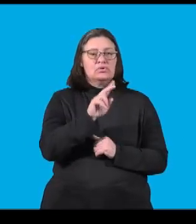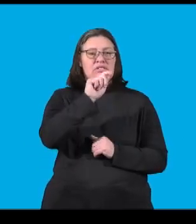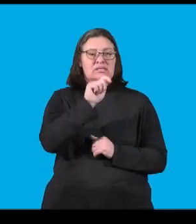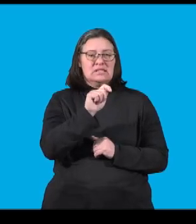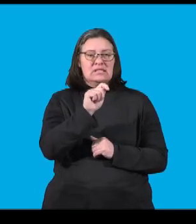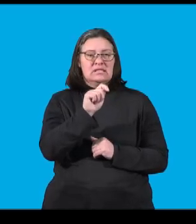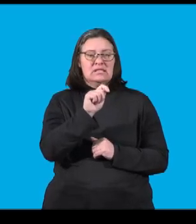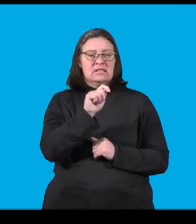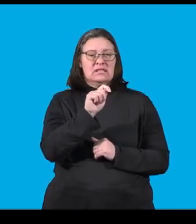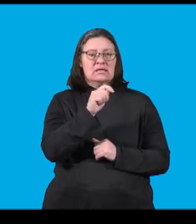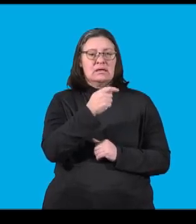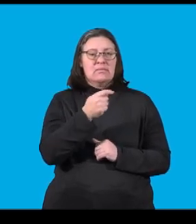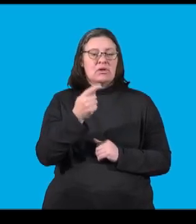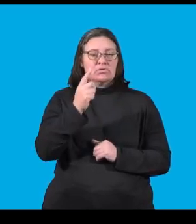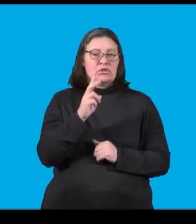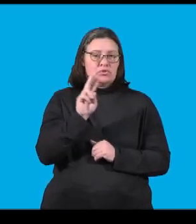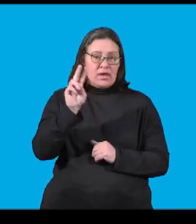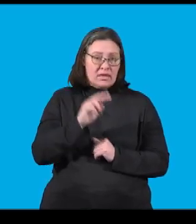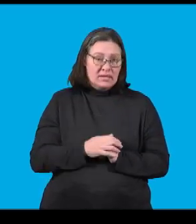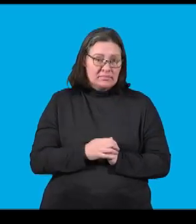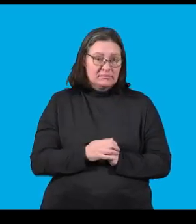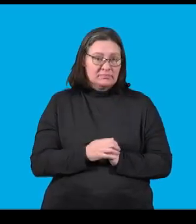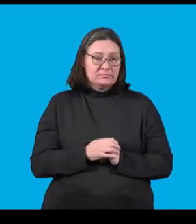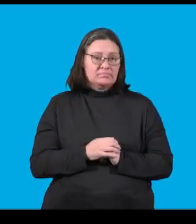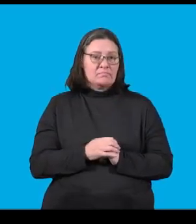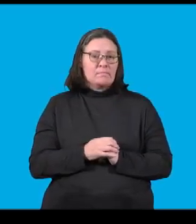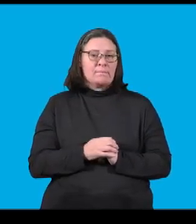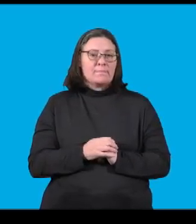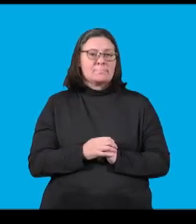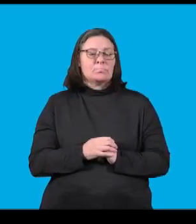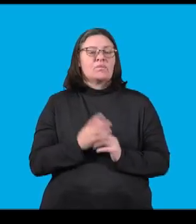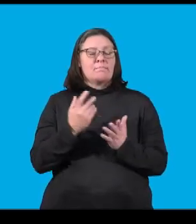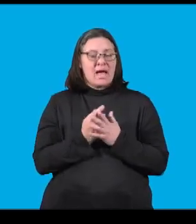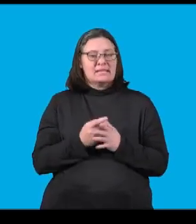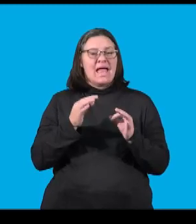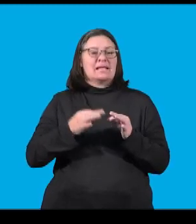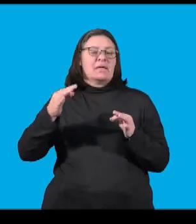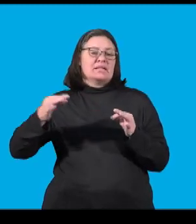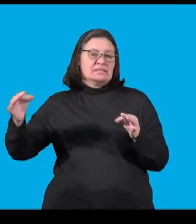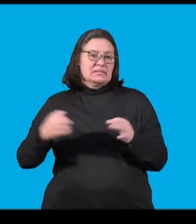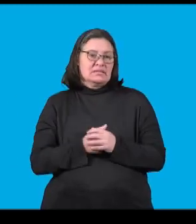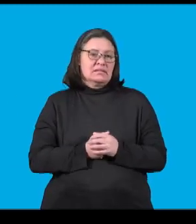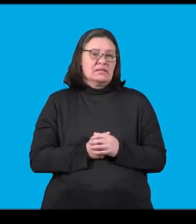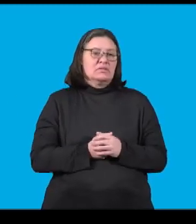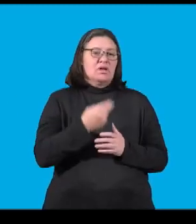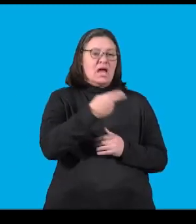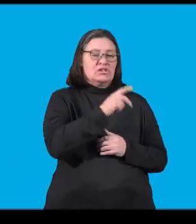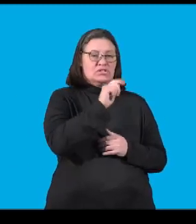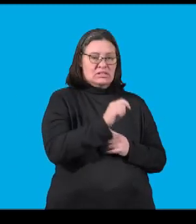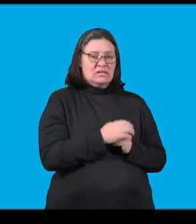squared minus 1. Before I can derive that, I need to expand. Okay, so